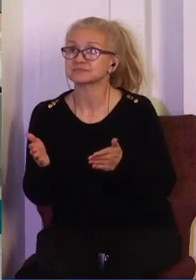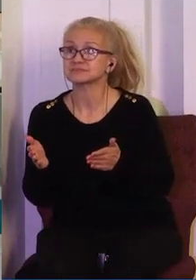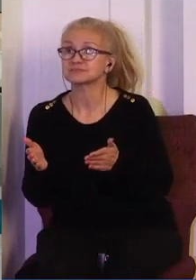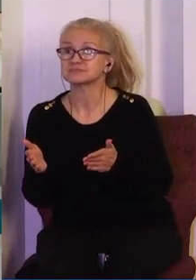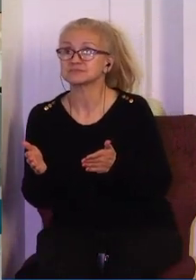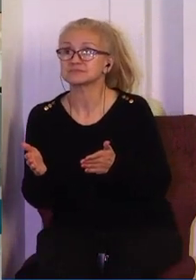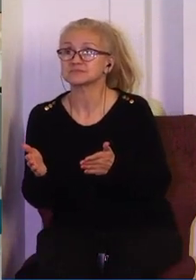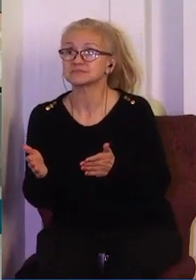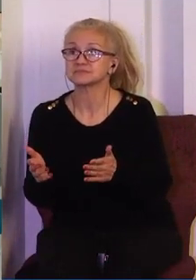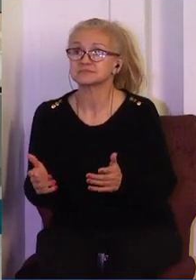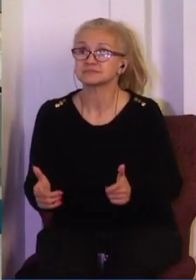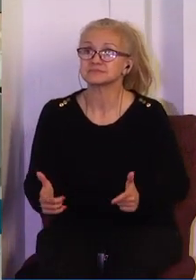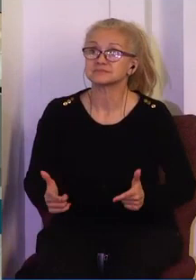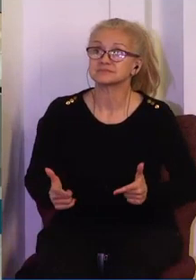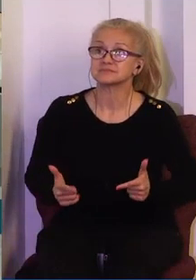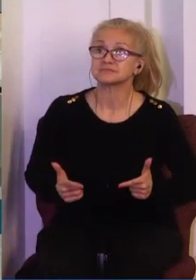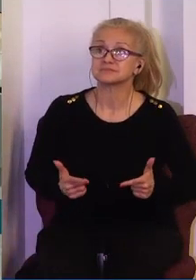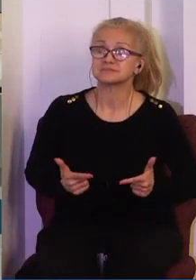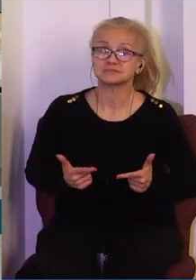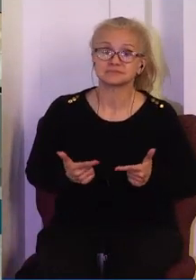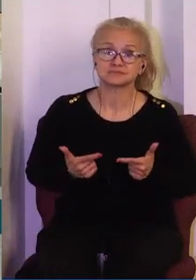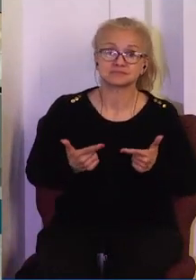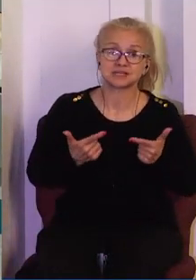Life was meant to be.